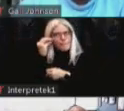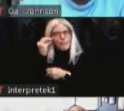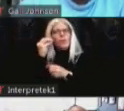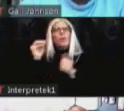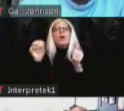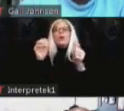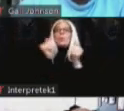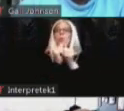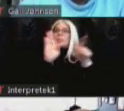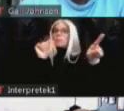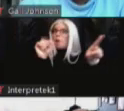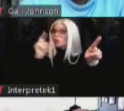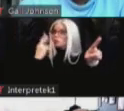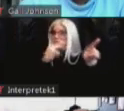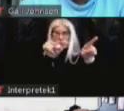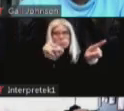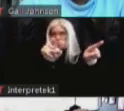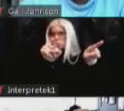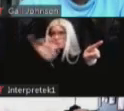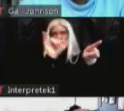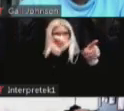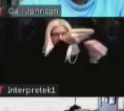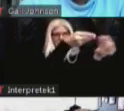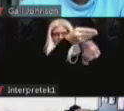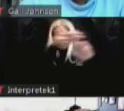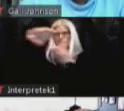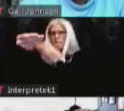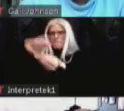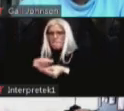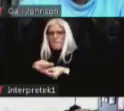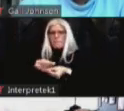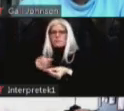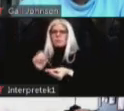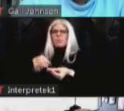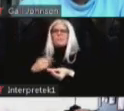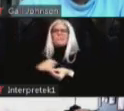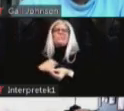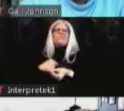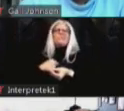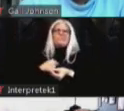third. So to me, this seems like we're attacking the wrong problem.